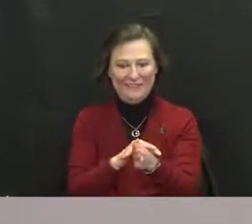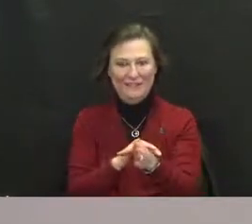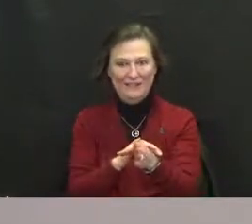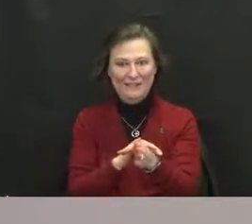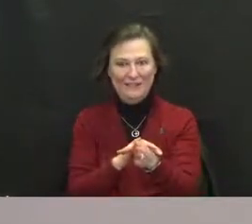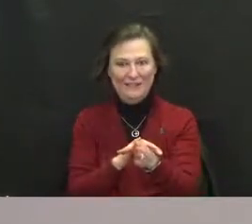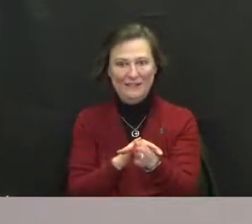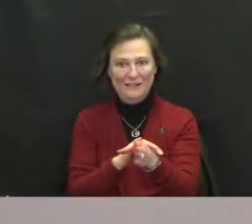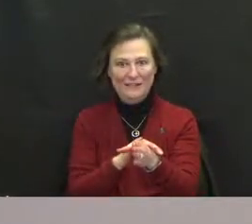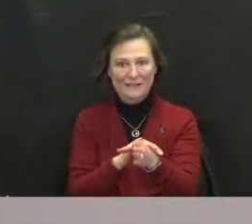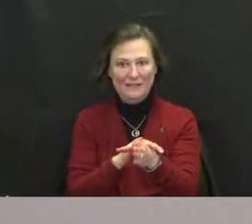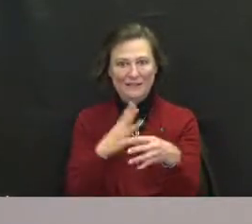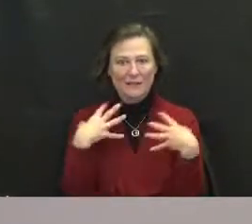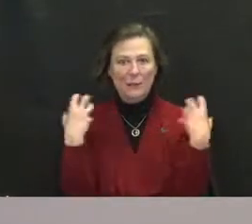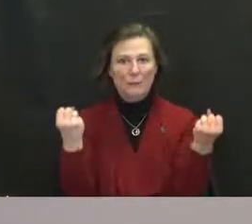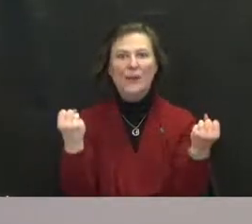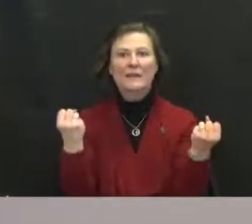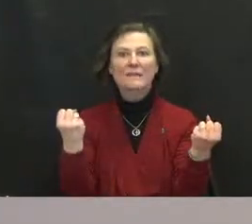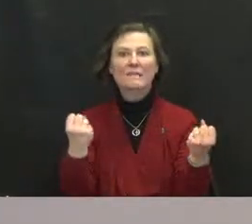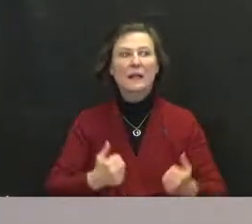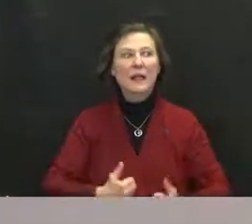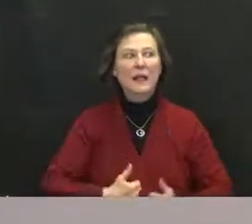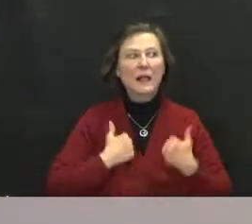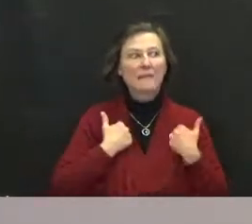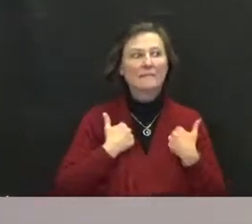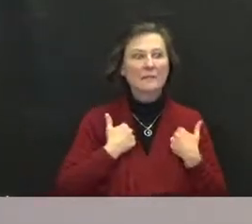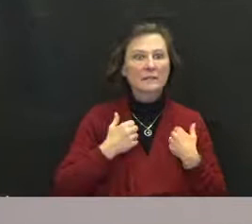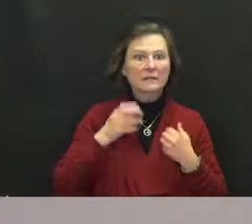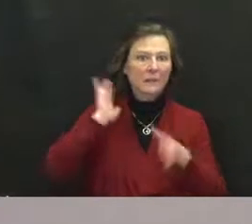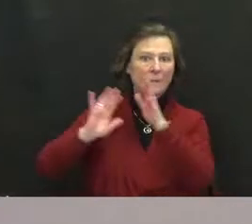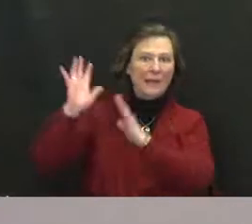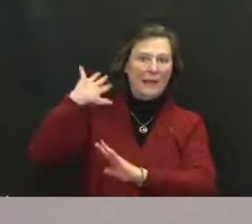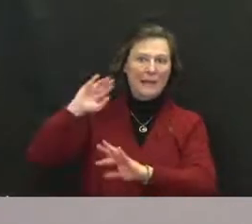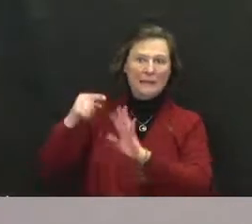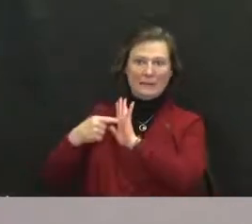the brave lives and generous examples,